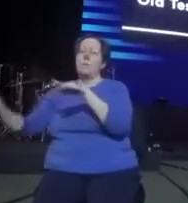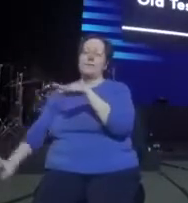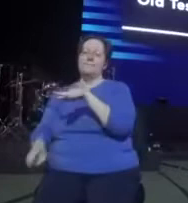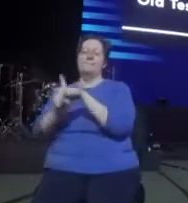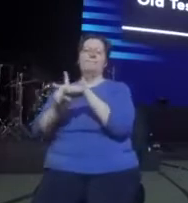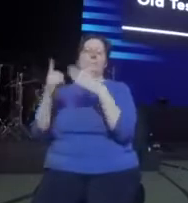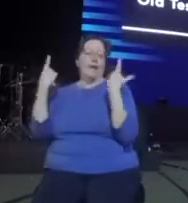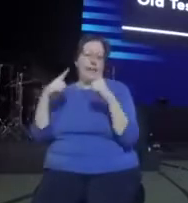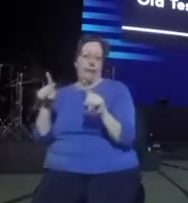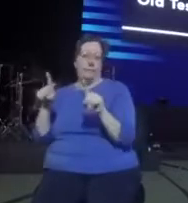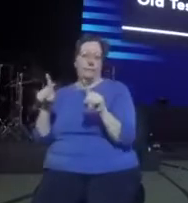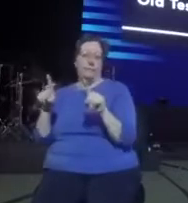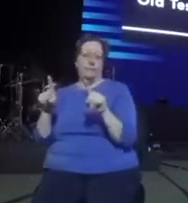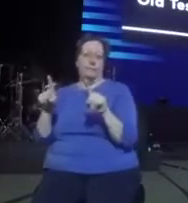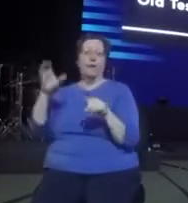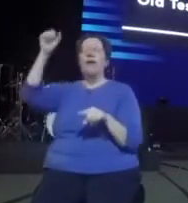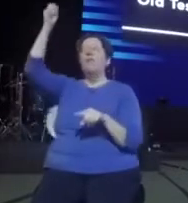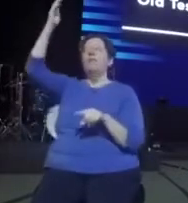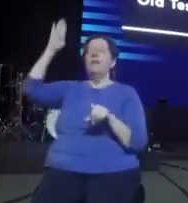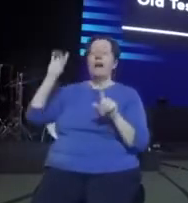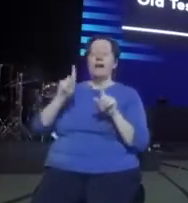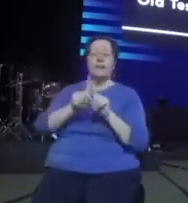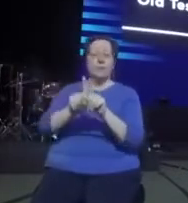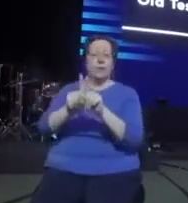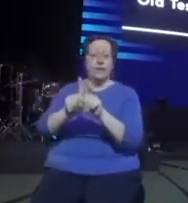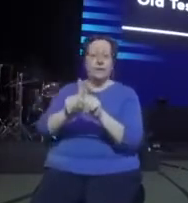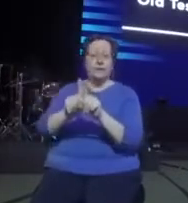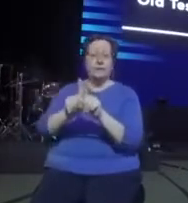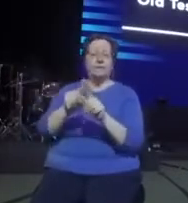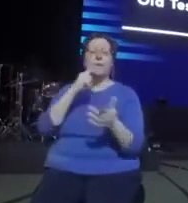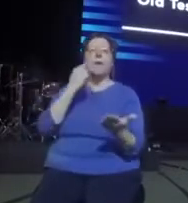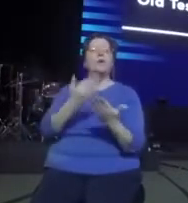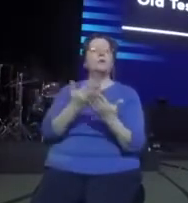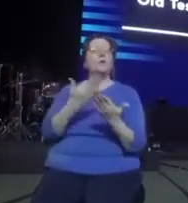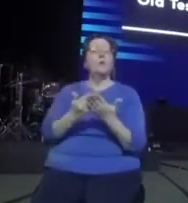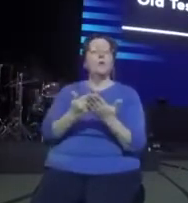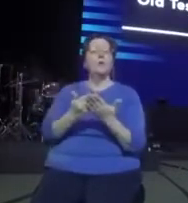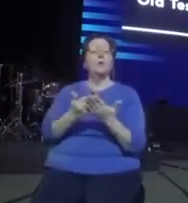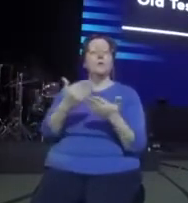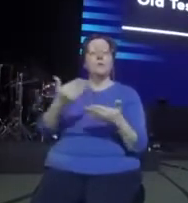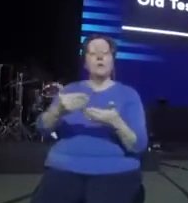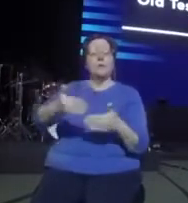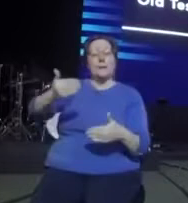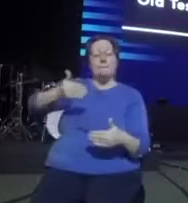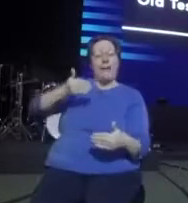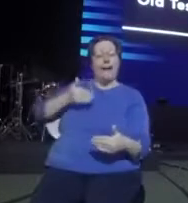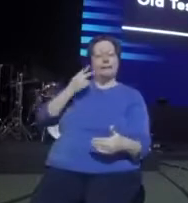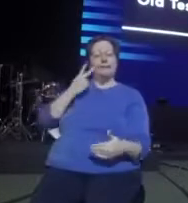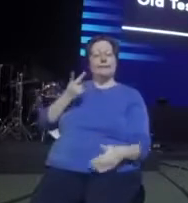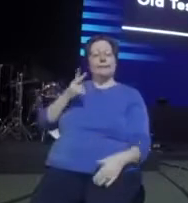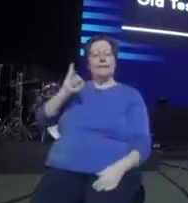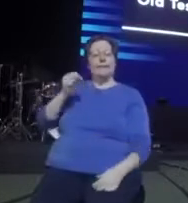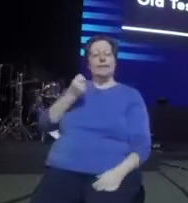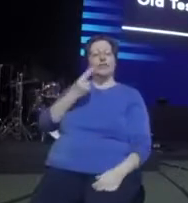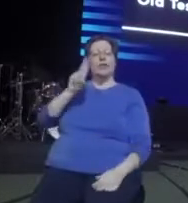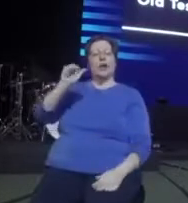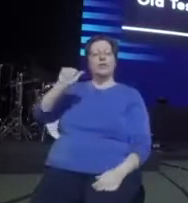become alive, where God is with us. Proof of that is, let's go back and let's take a look at it together. And